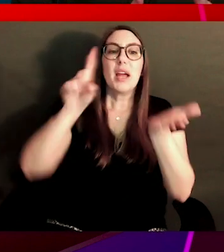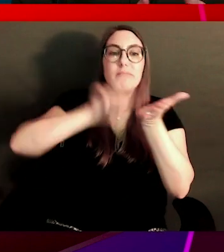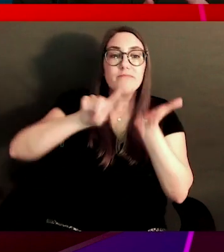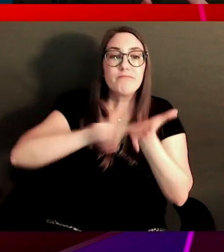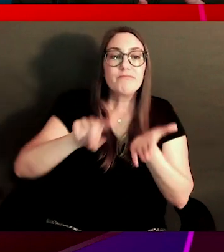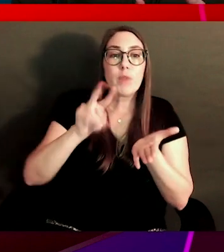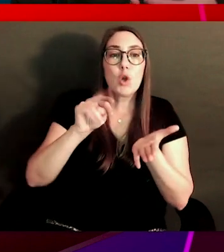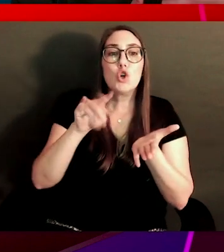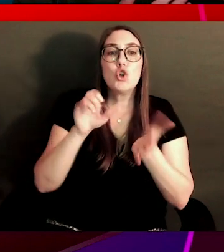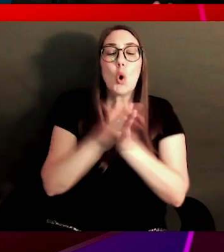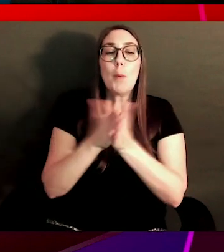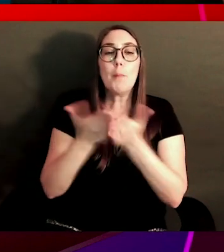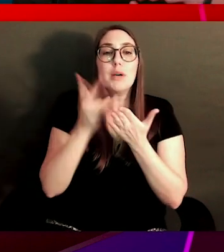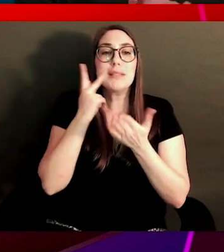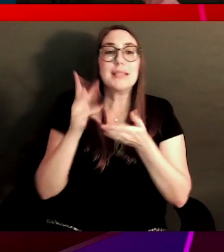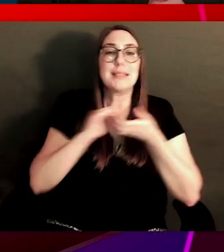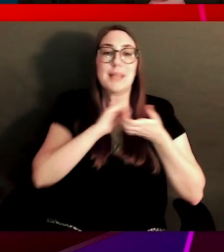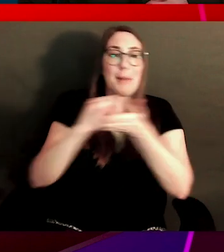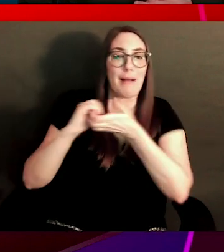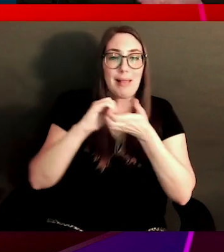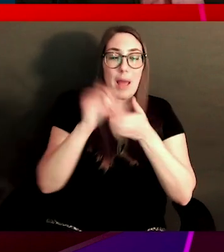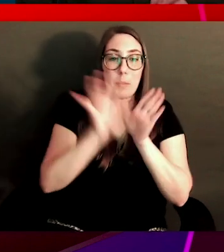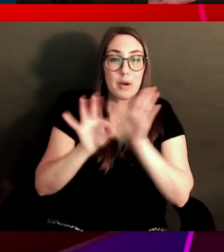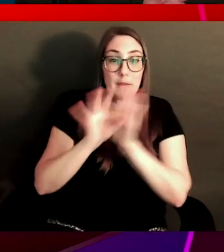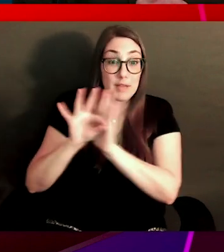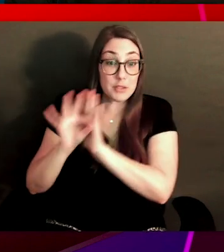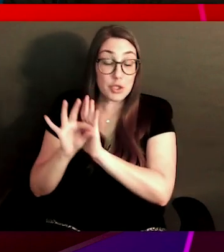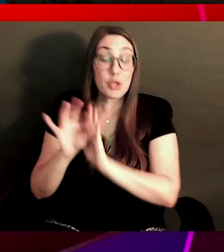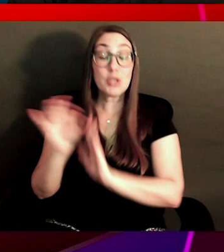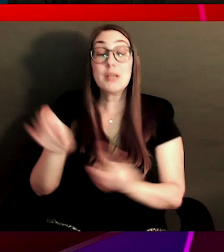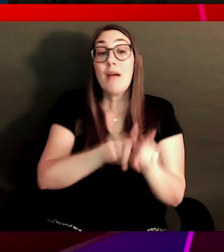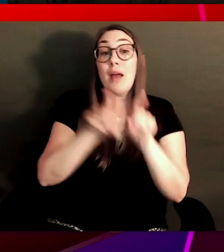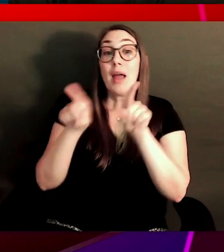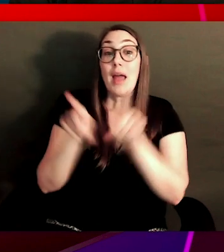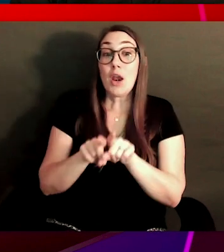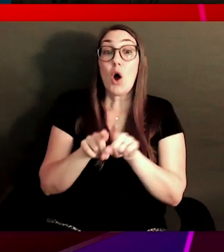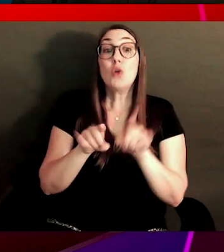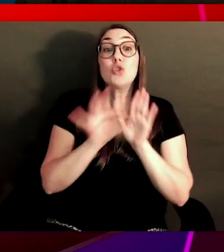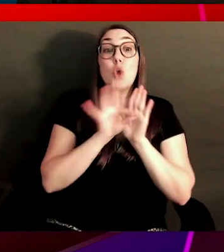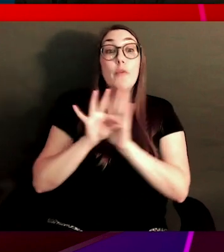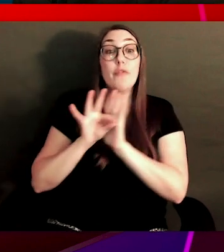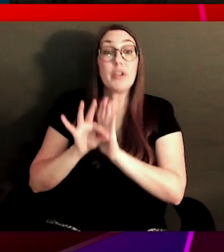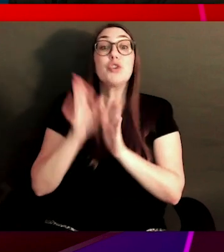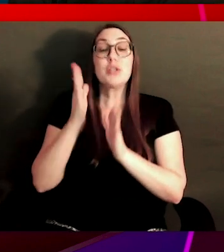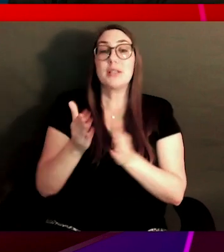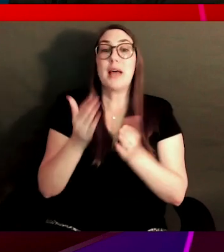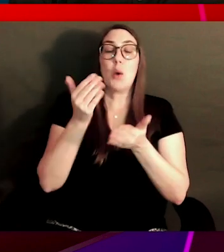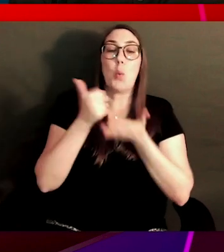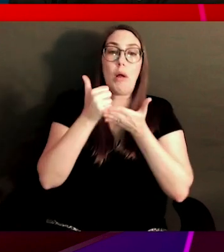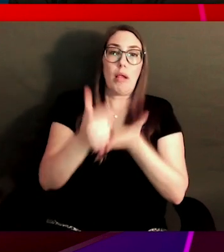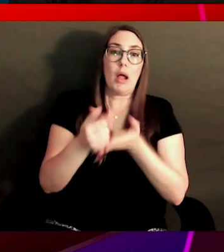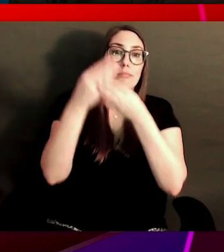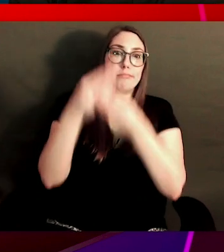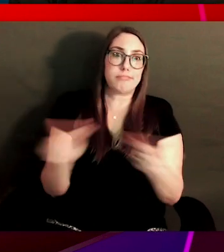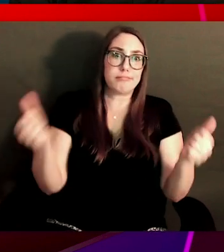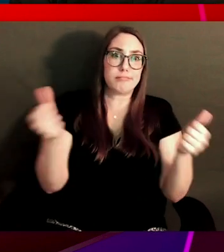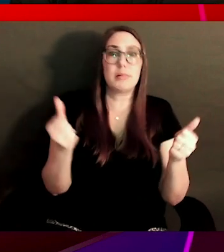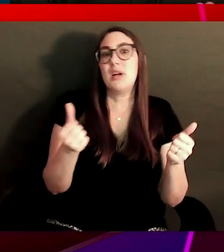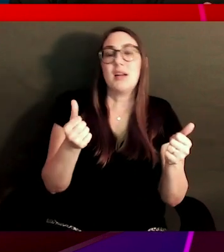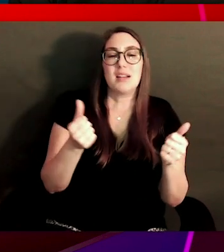some collaborative features, as well as some features that really alleviate some of those mundane tasks that Prashant was talking about in the start.